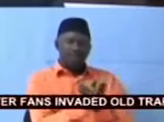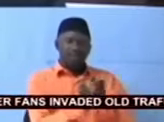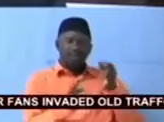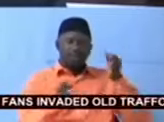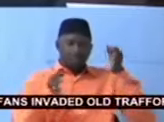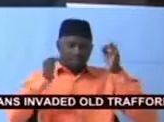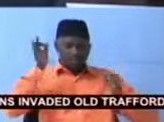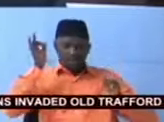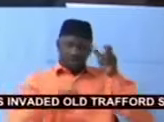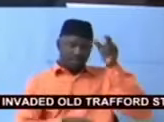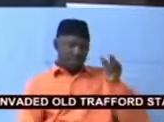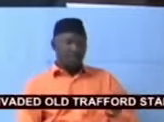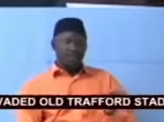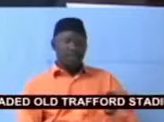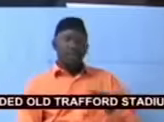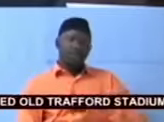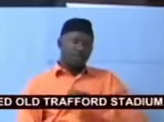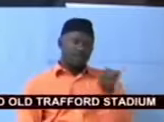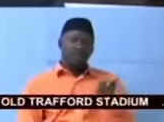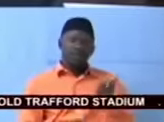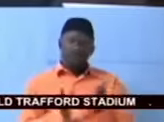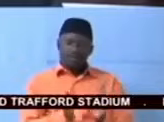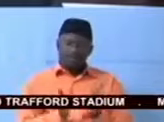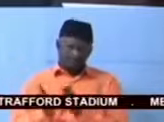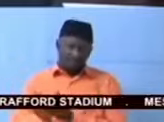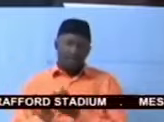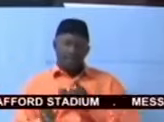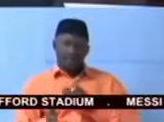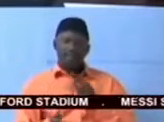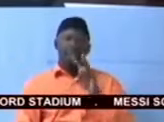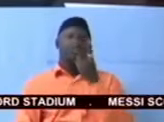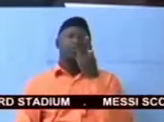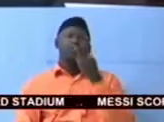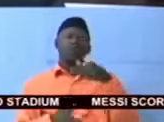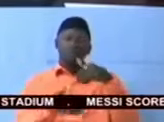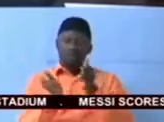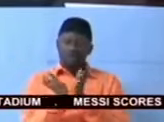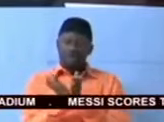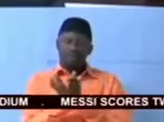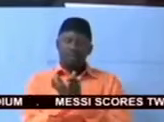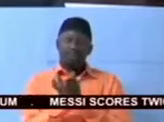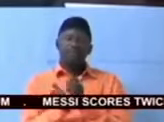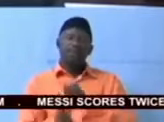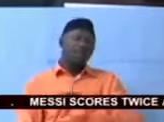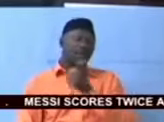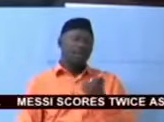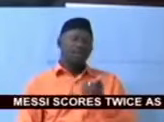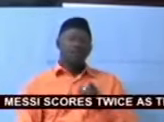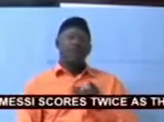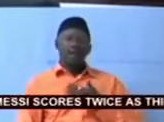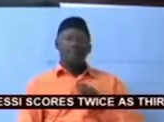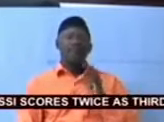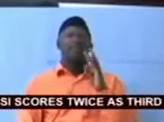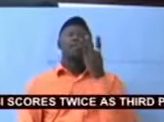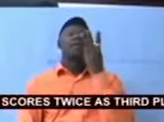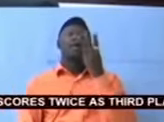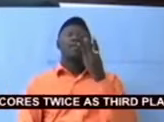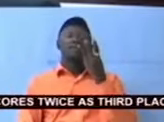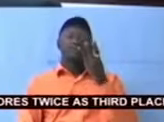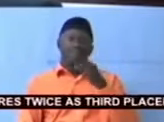magistrate. Am ñaareli class magistrate. And you have the third class magistrate. Nga am ñetteli class magistrate. The difference is